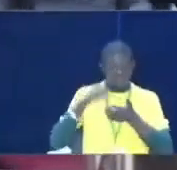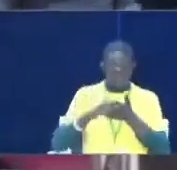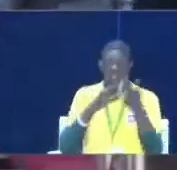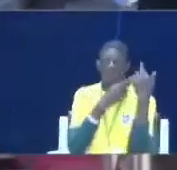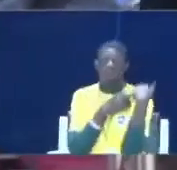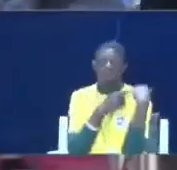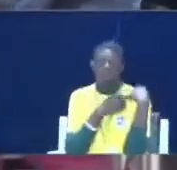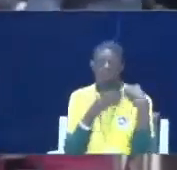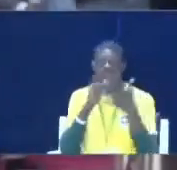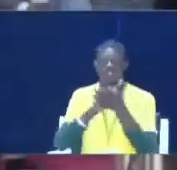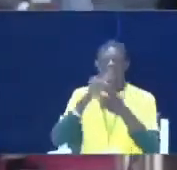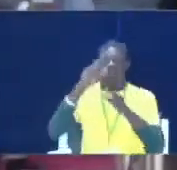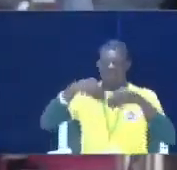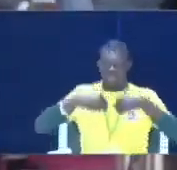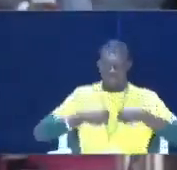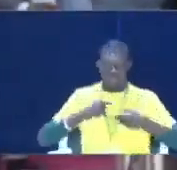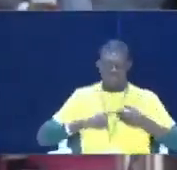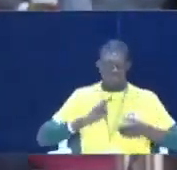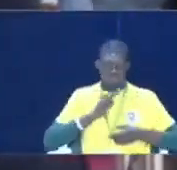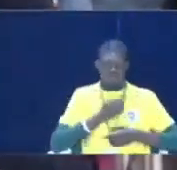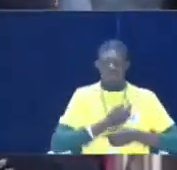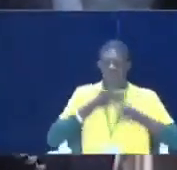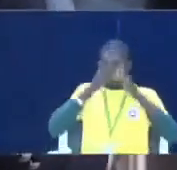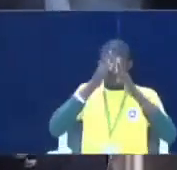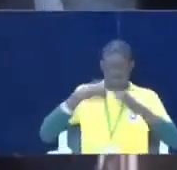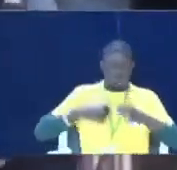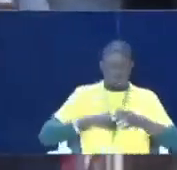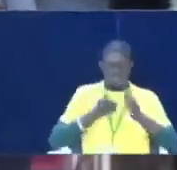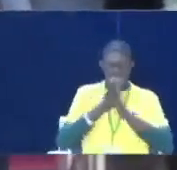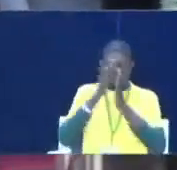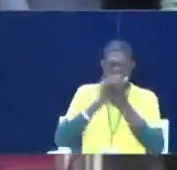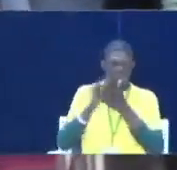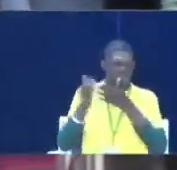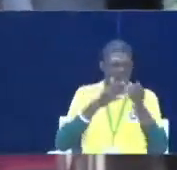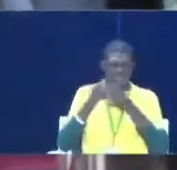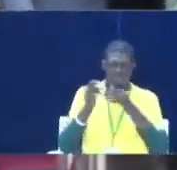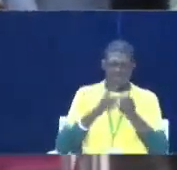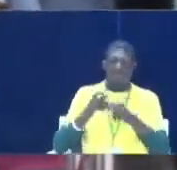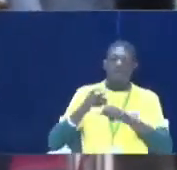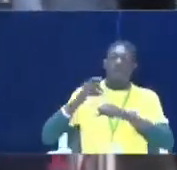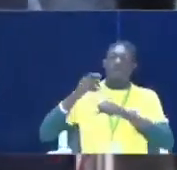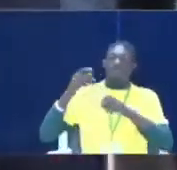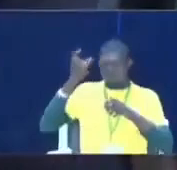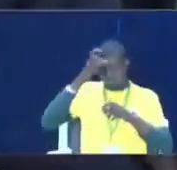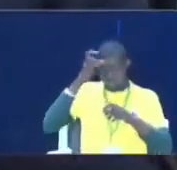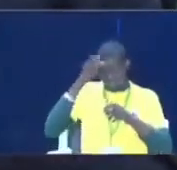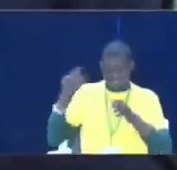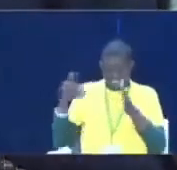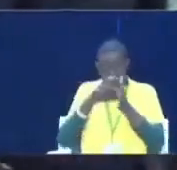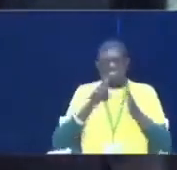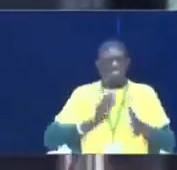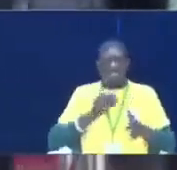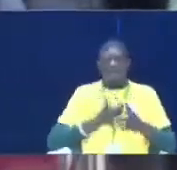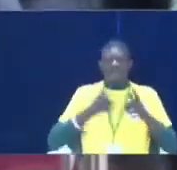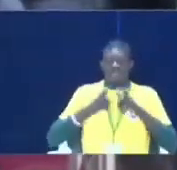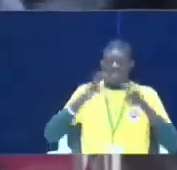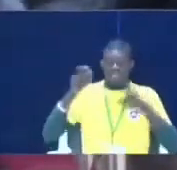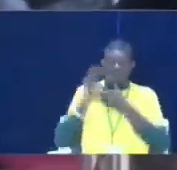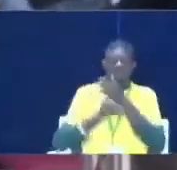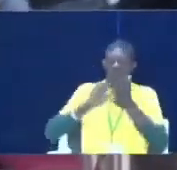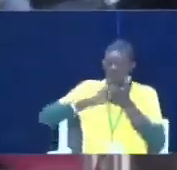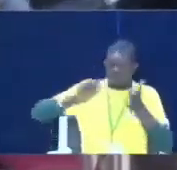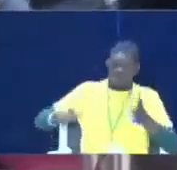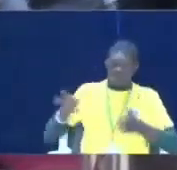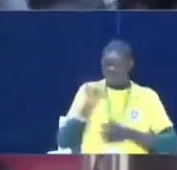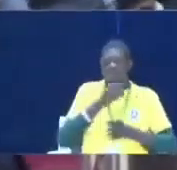you have called us into. Heavenly Father, we ask that whatever forces that are standing against our enlargement, you take them away from